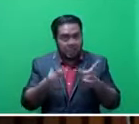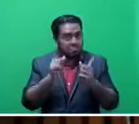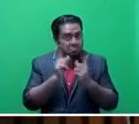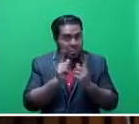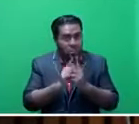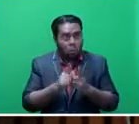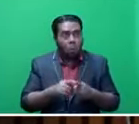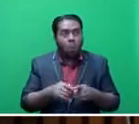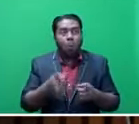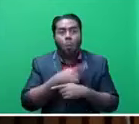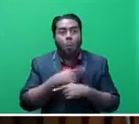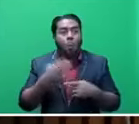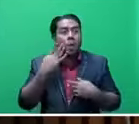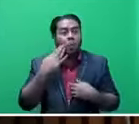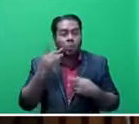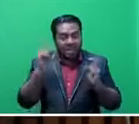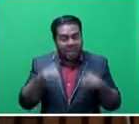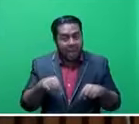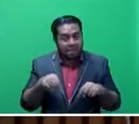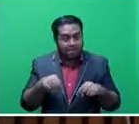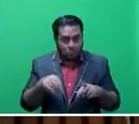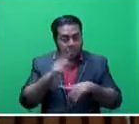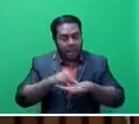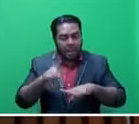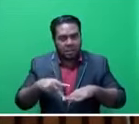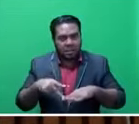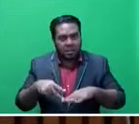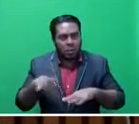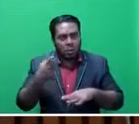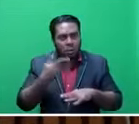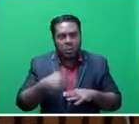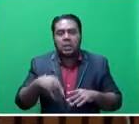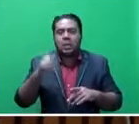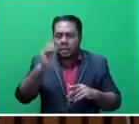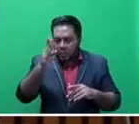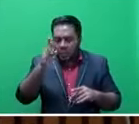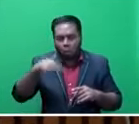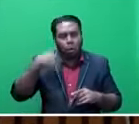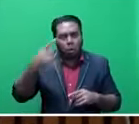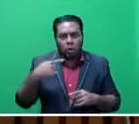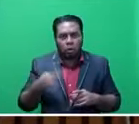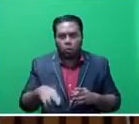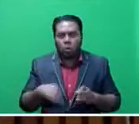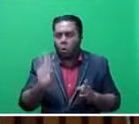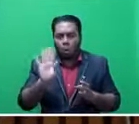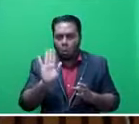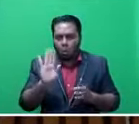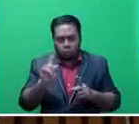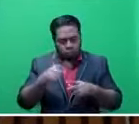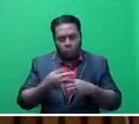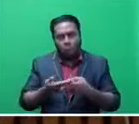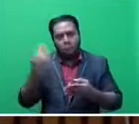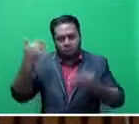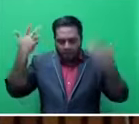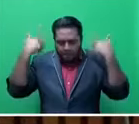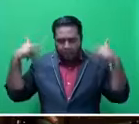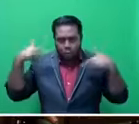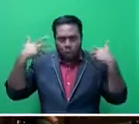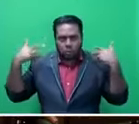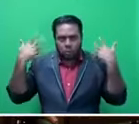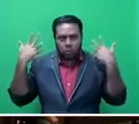Parliament, nobody displays their political party logos. But he has continued to do that today, Mr. Speaker, sir.